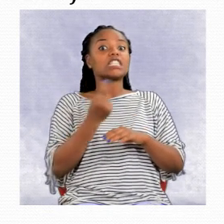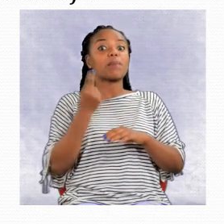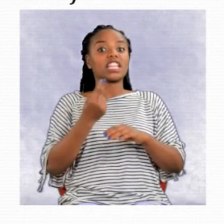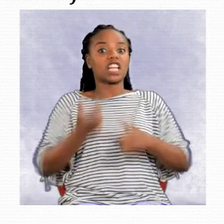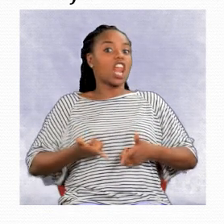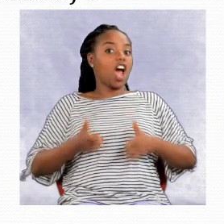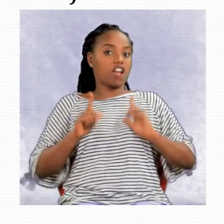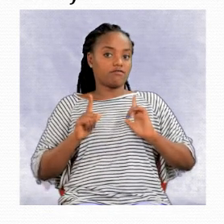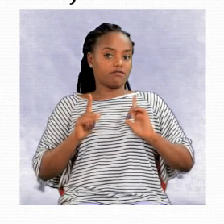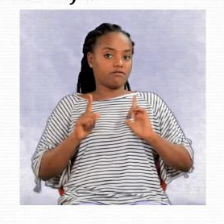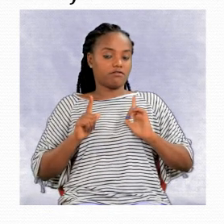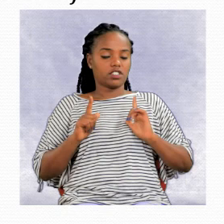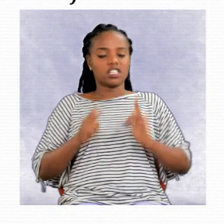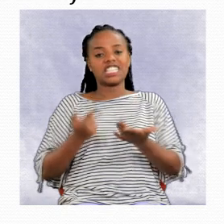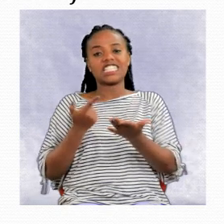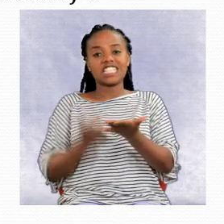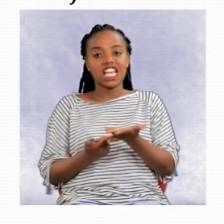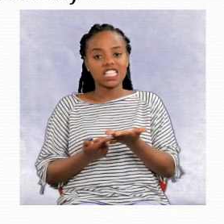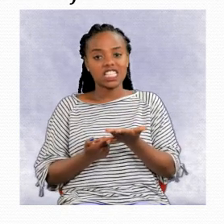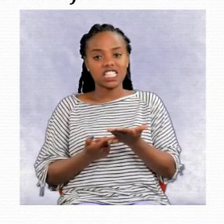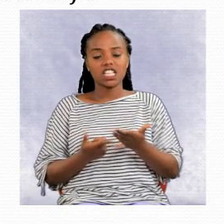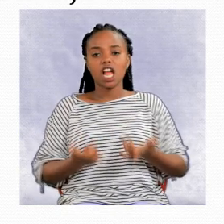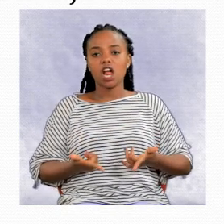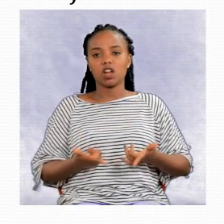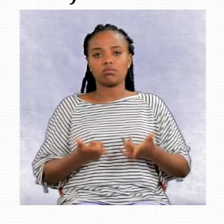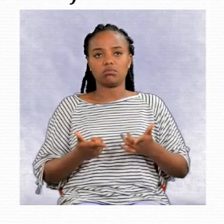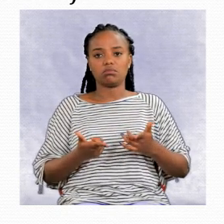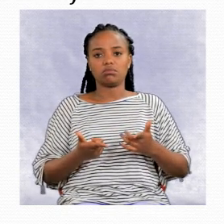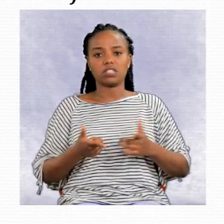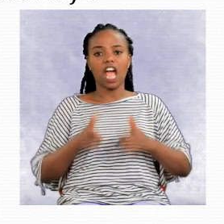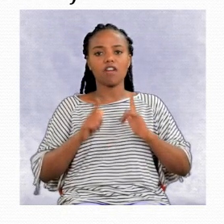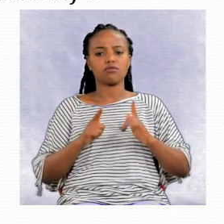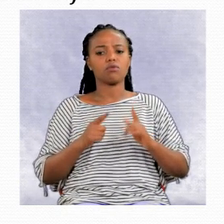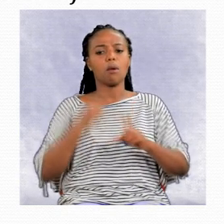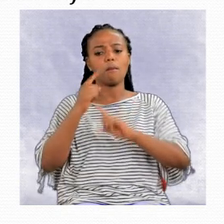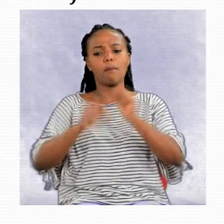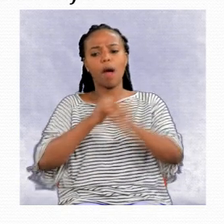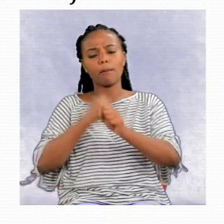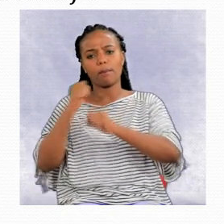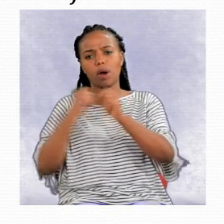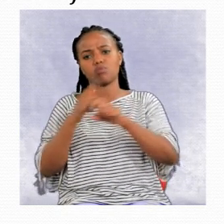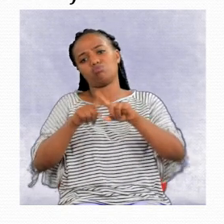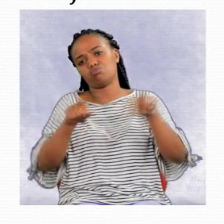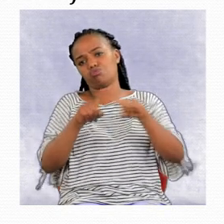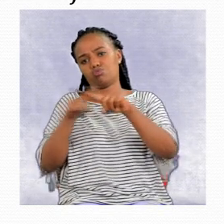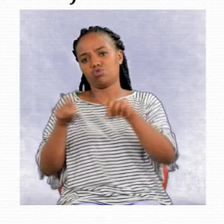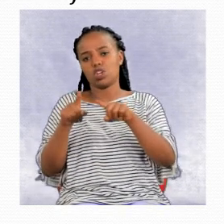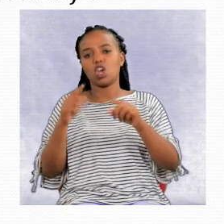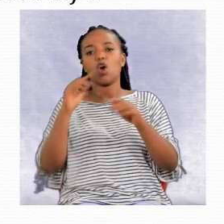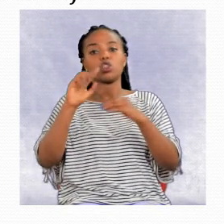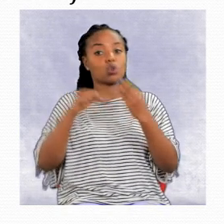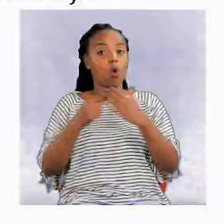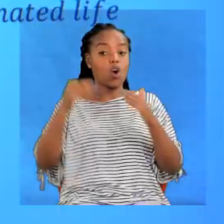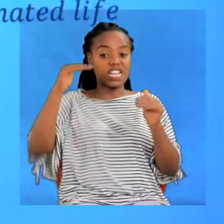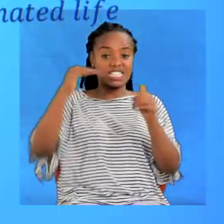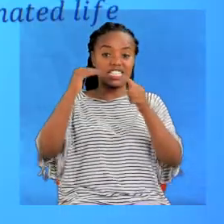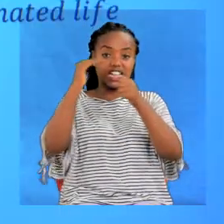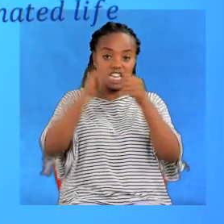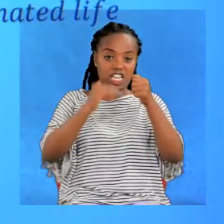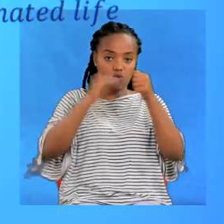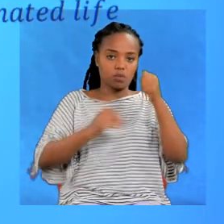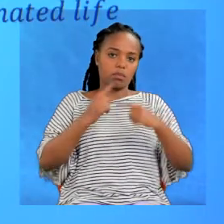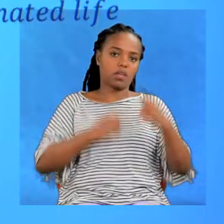case, the depreciation every year is not equal. The name indicates this, it's a reducing balance or declining balance